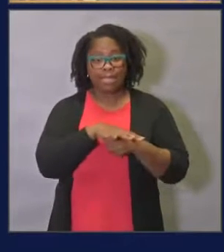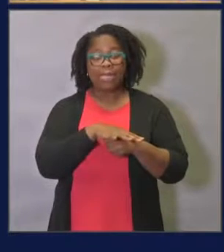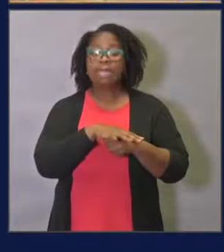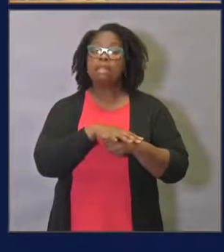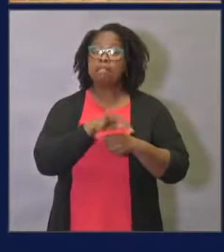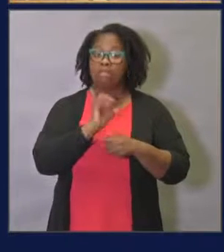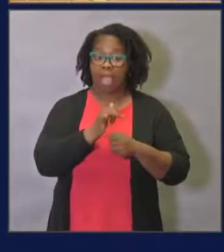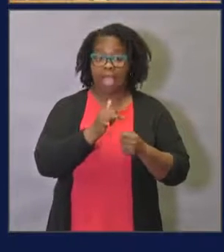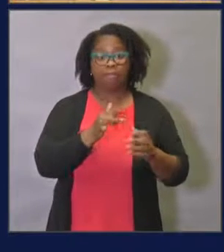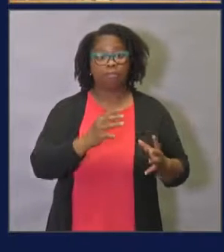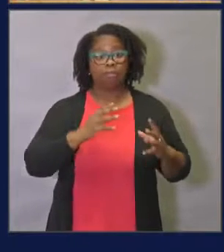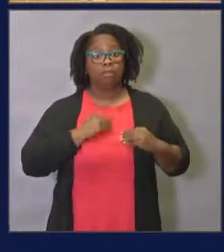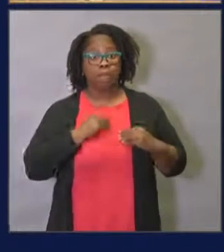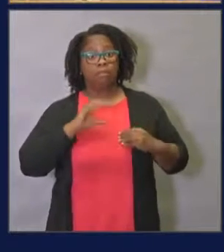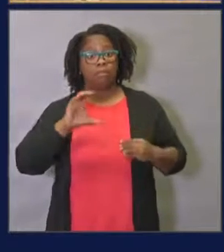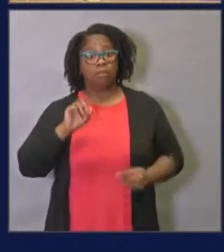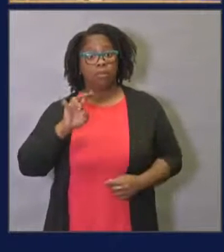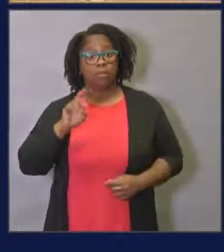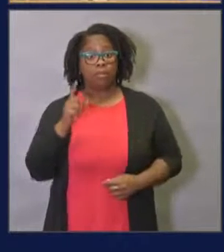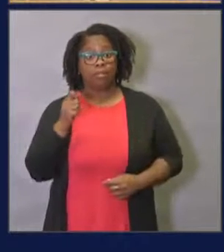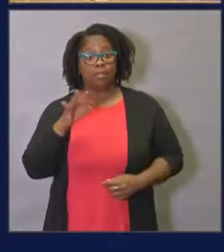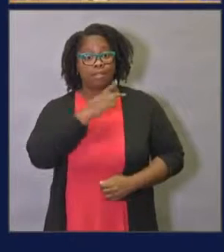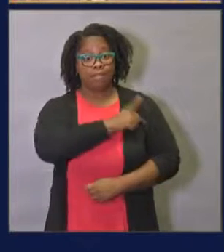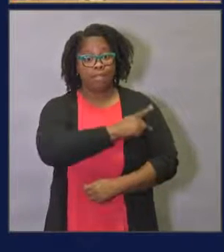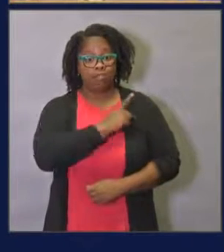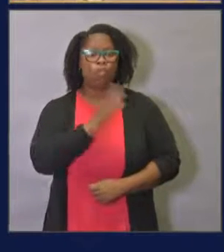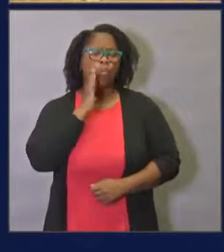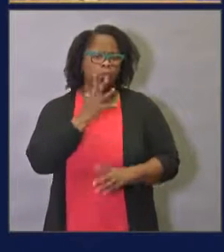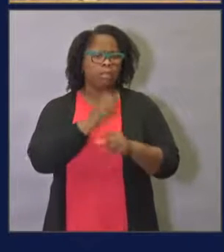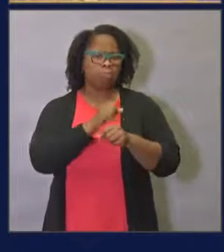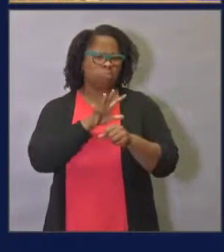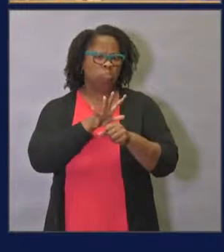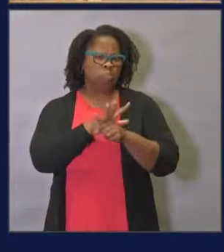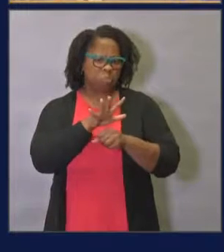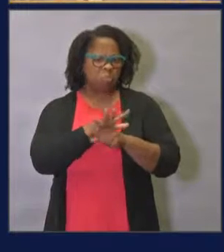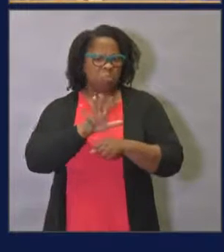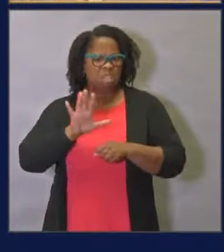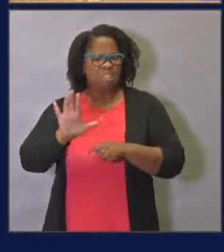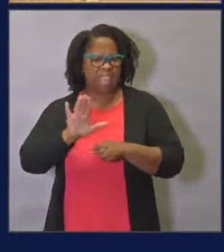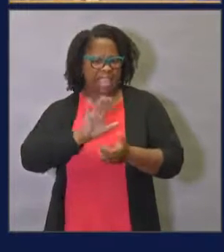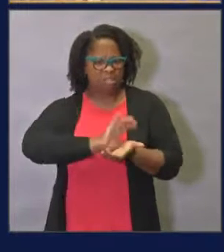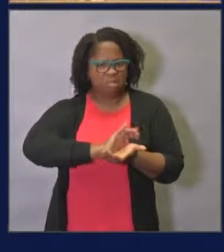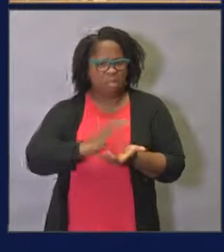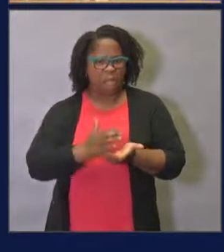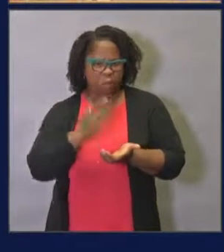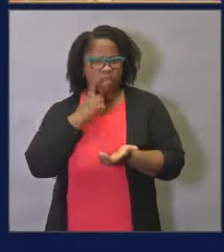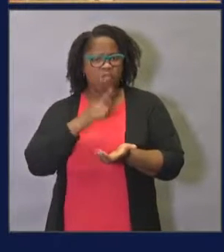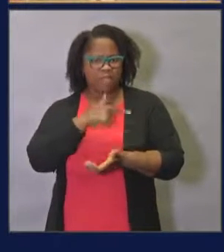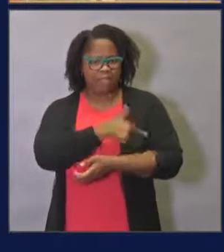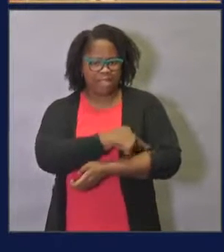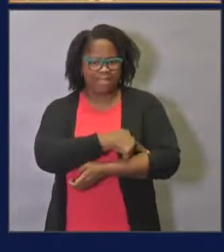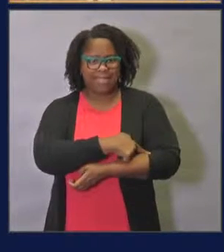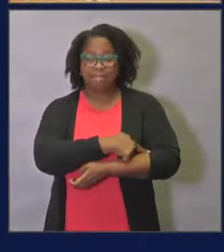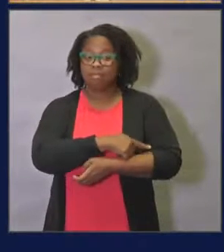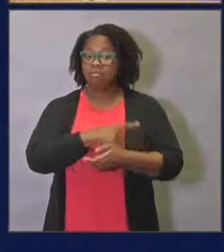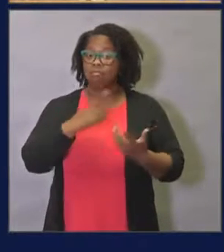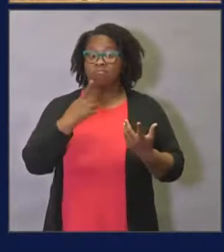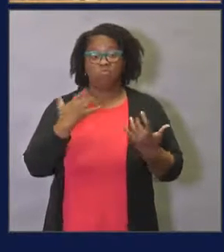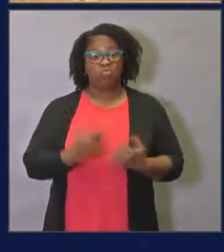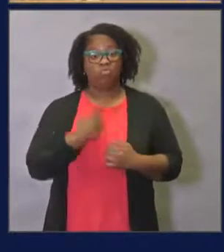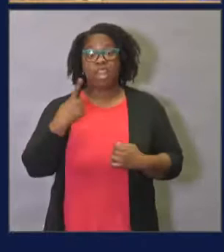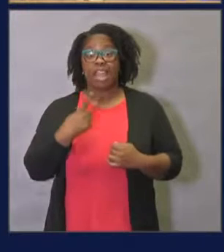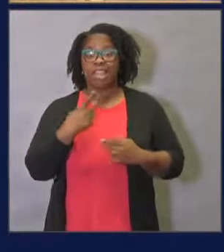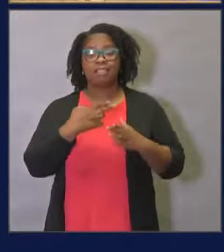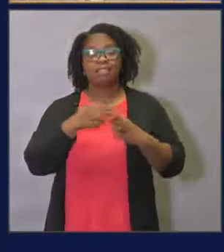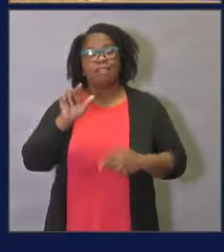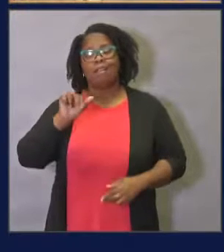patients receives their fair share of this initial allocation. As of today, all acute care hospitals are beginning